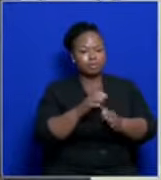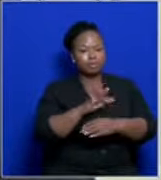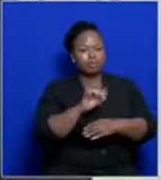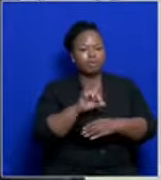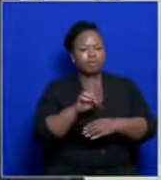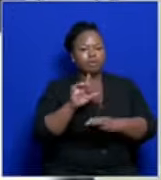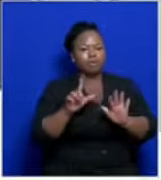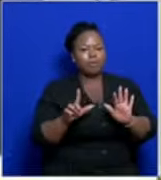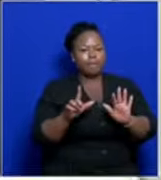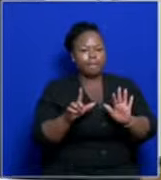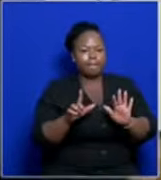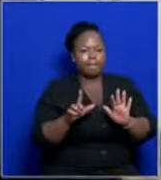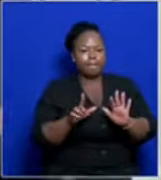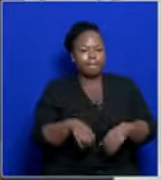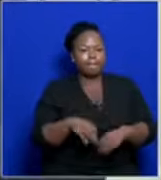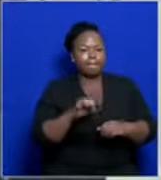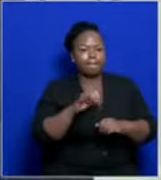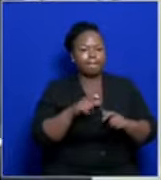file.